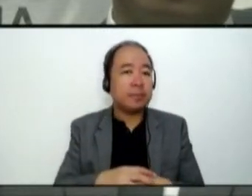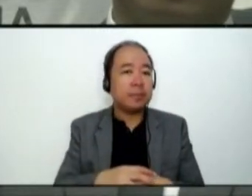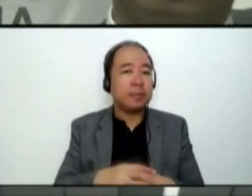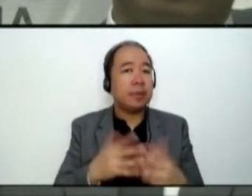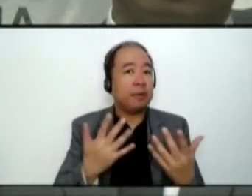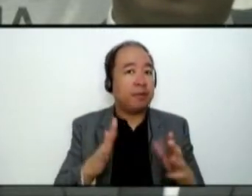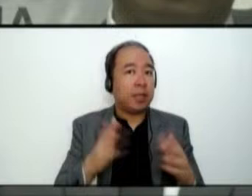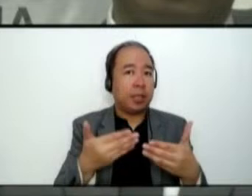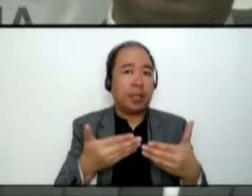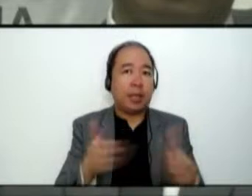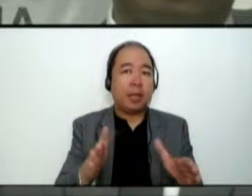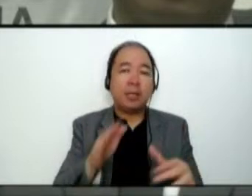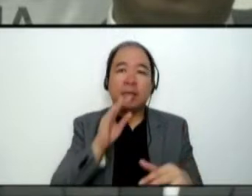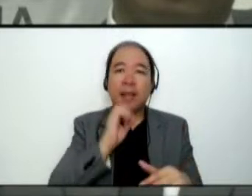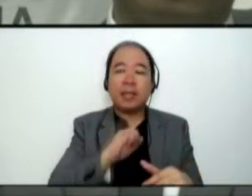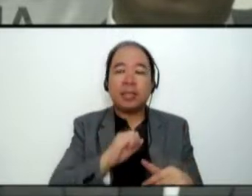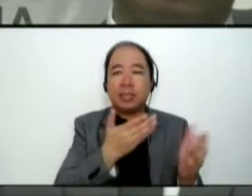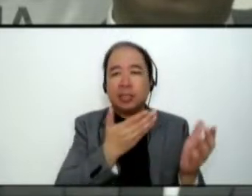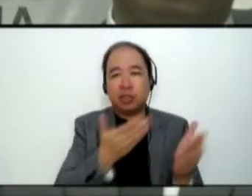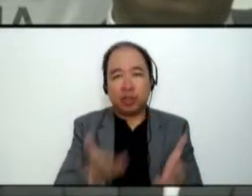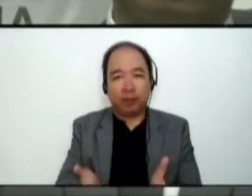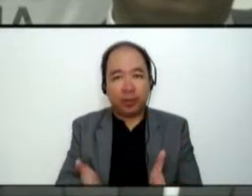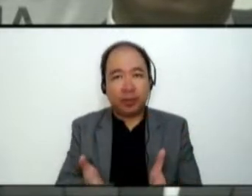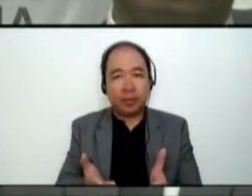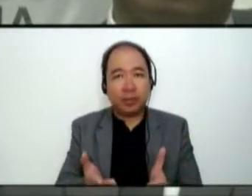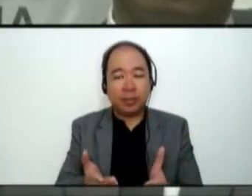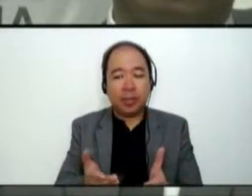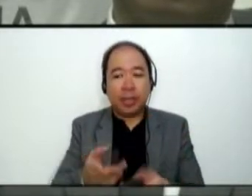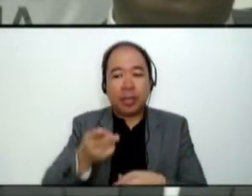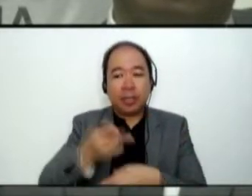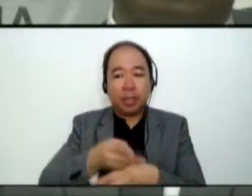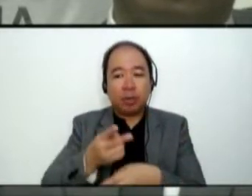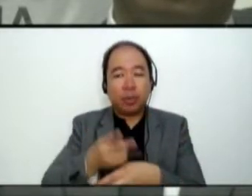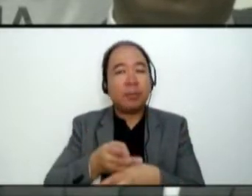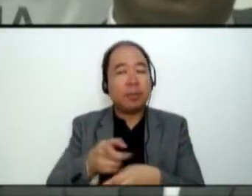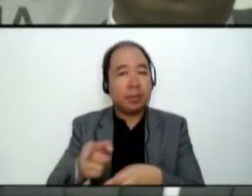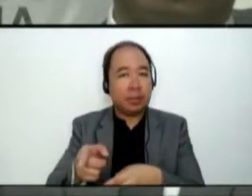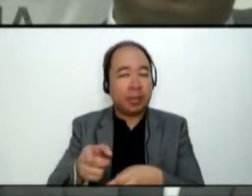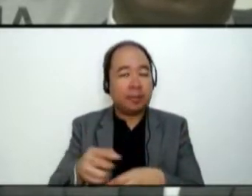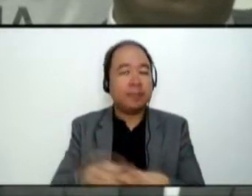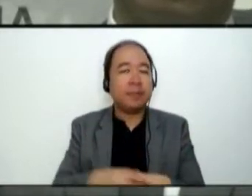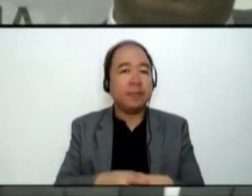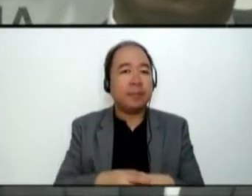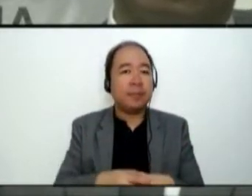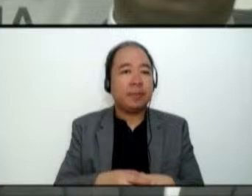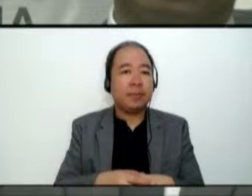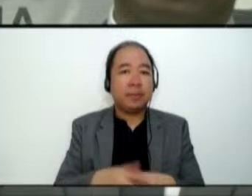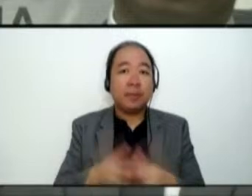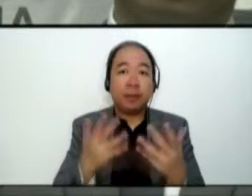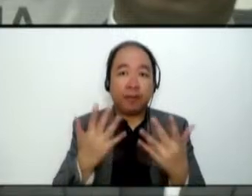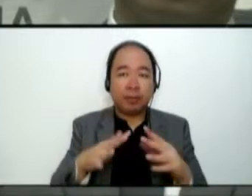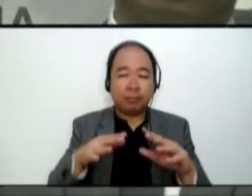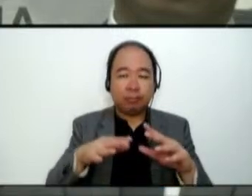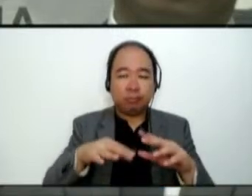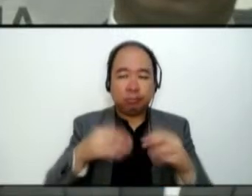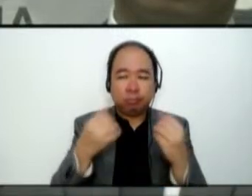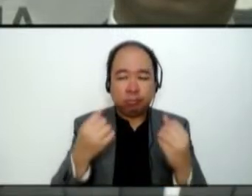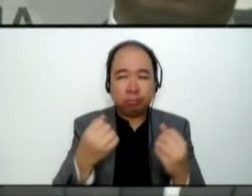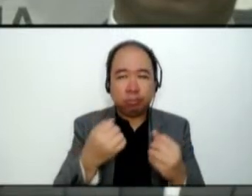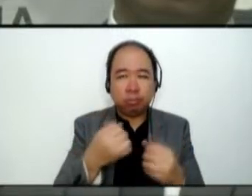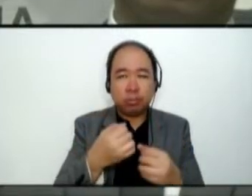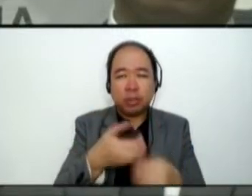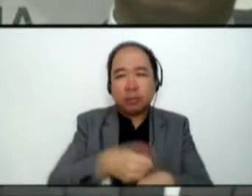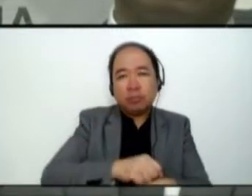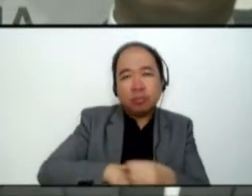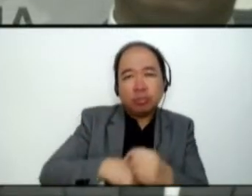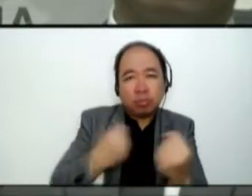the elderly care service market. We have vigorously developed the silver economy